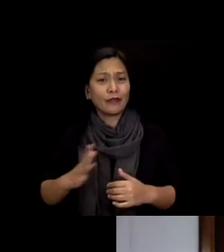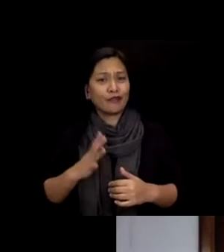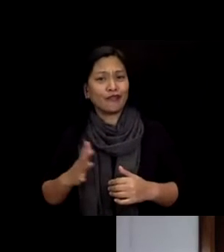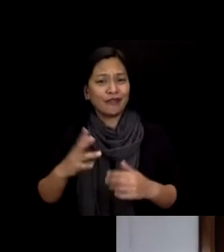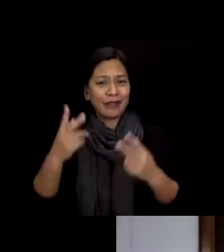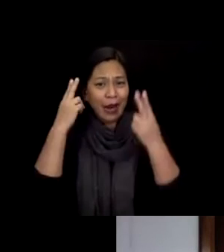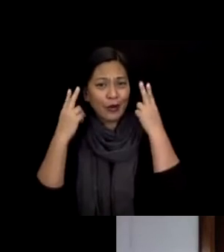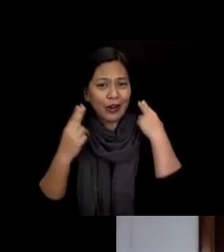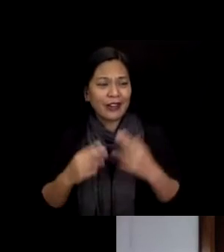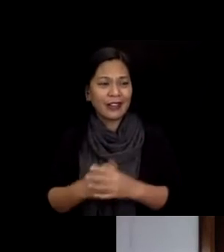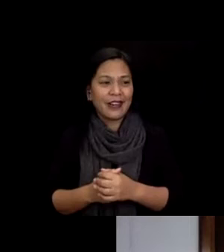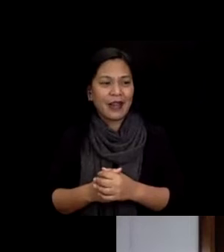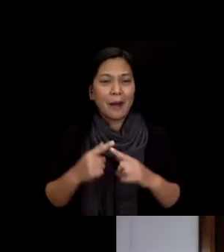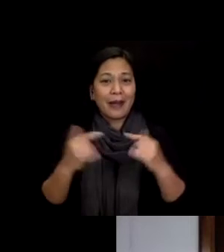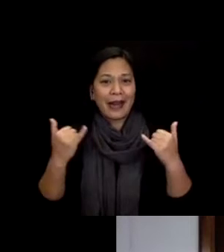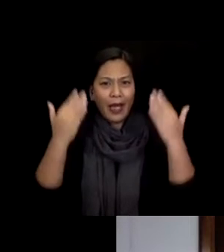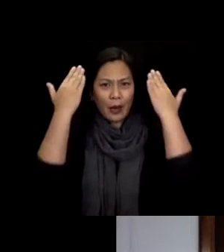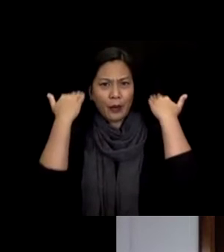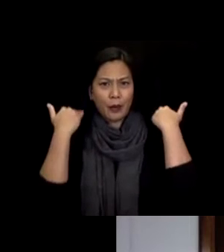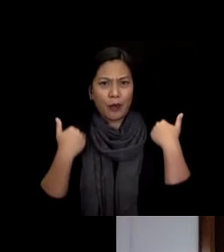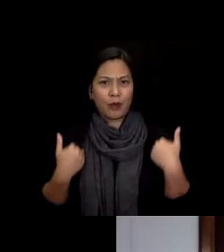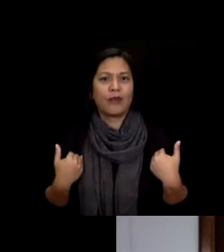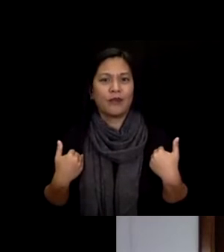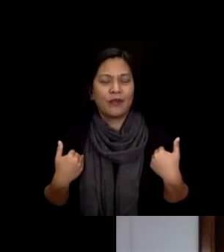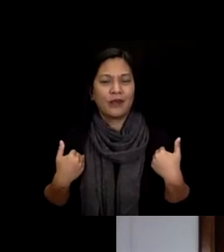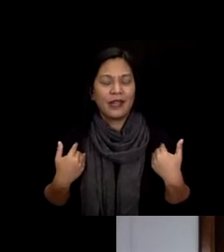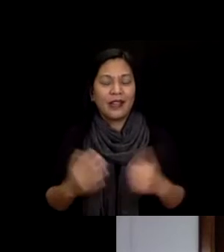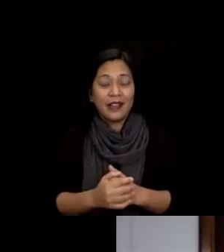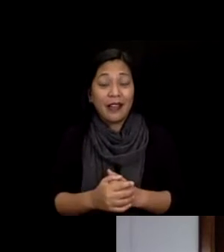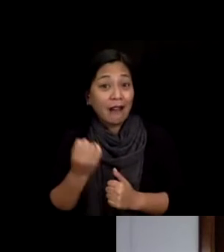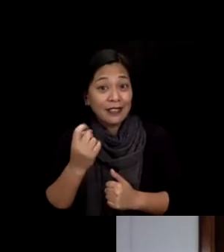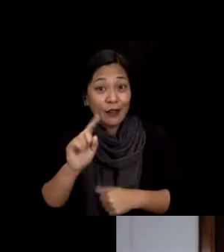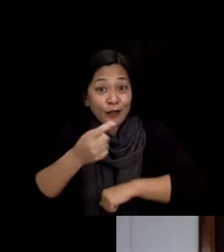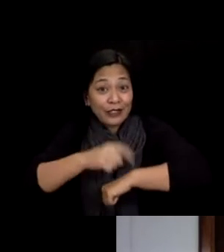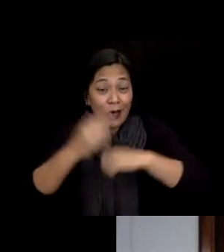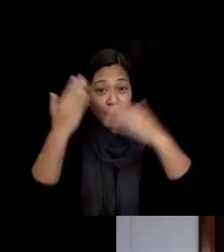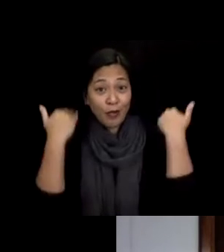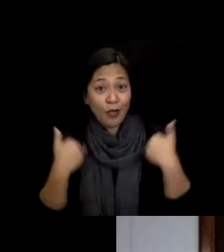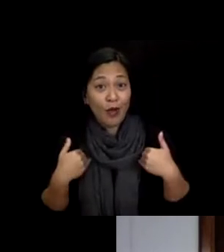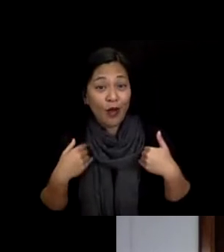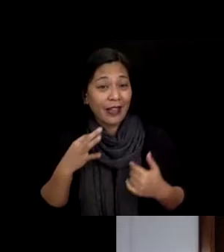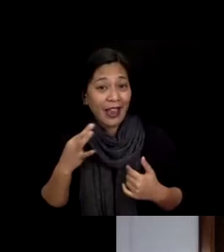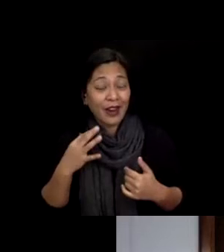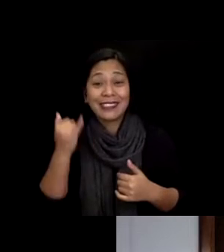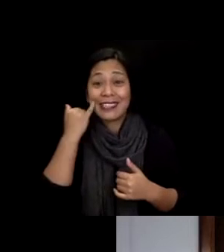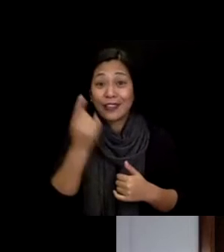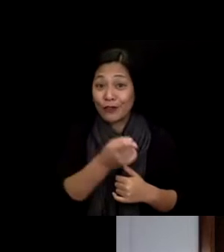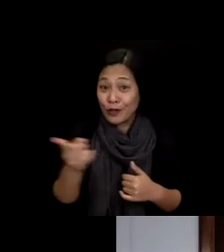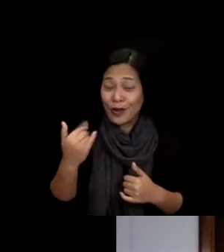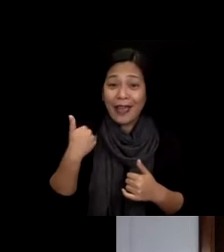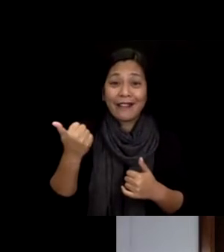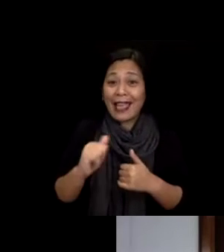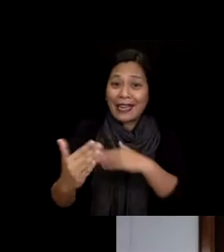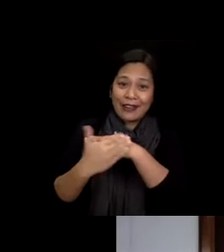of like past my shoulders. And this is really a first for me. So if folks have hair care tips,